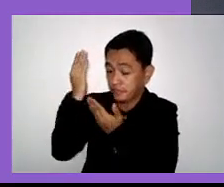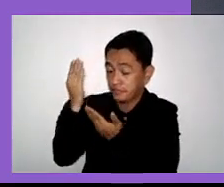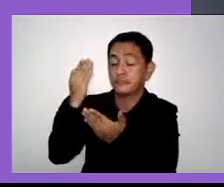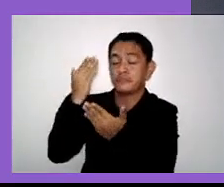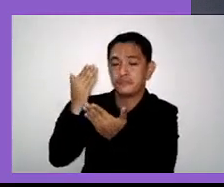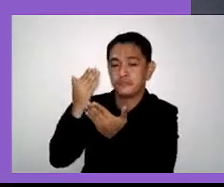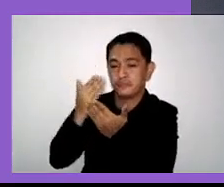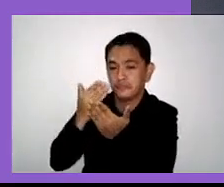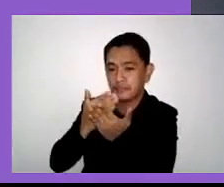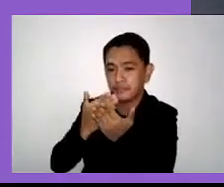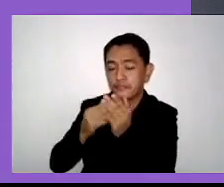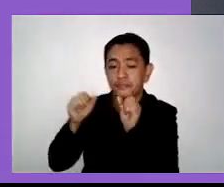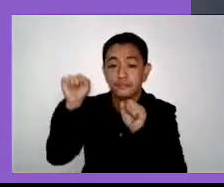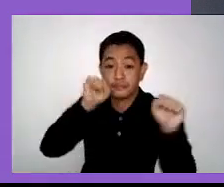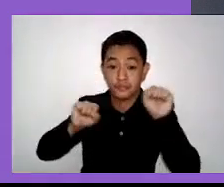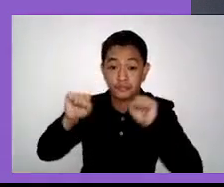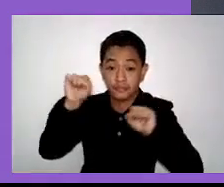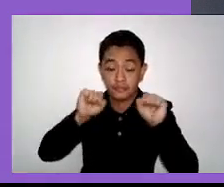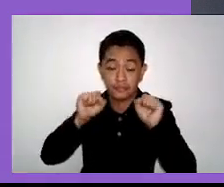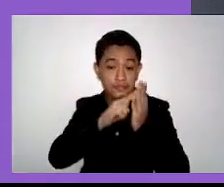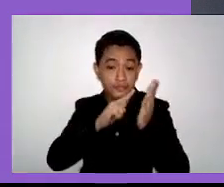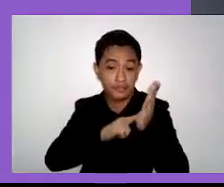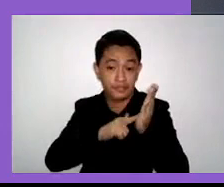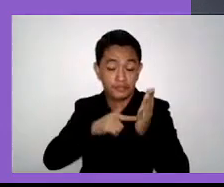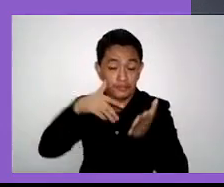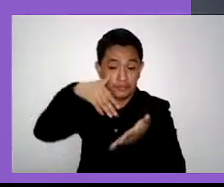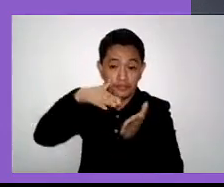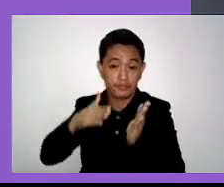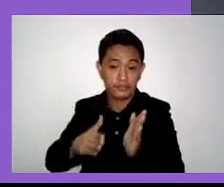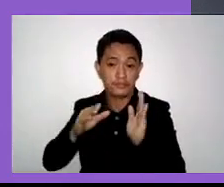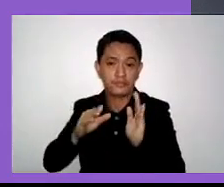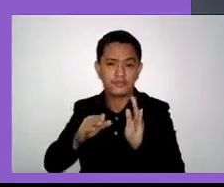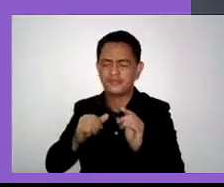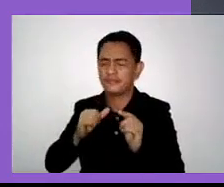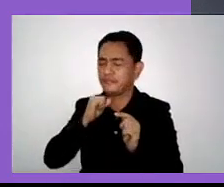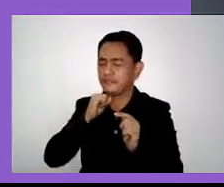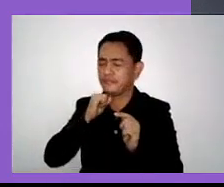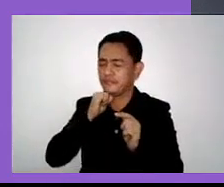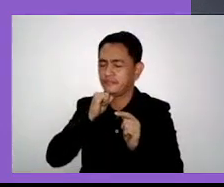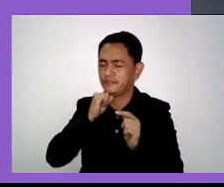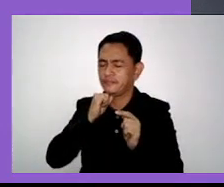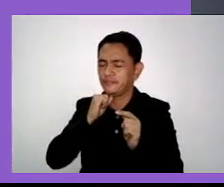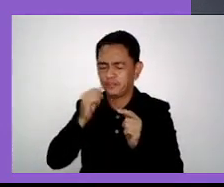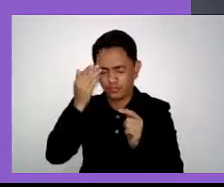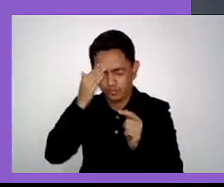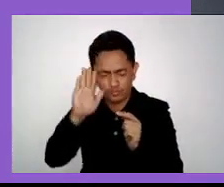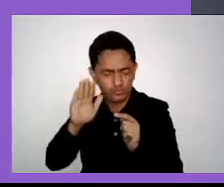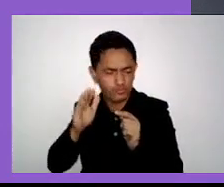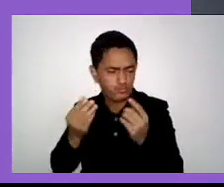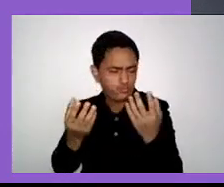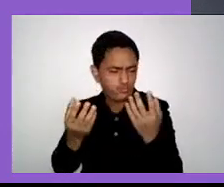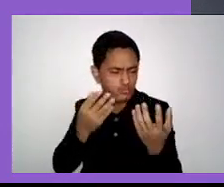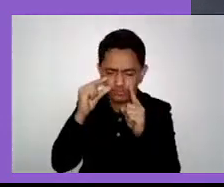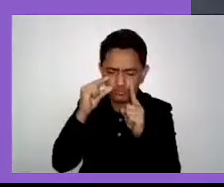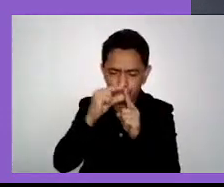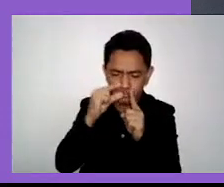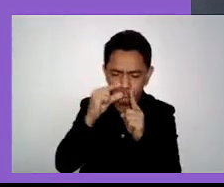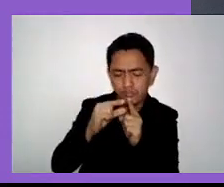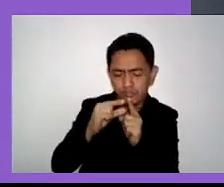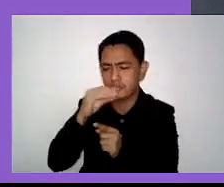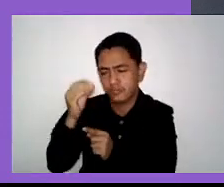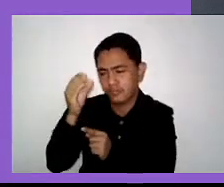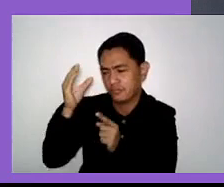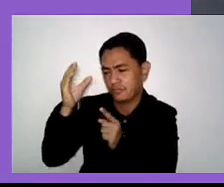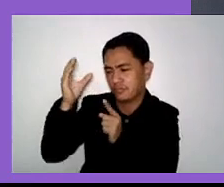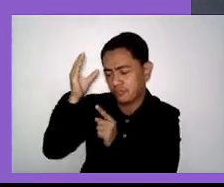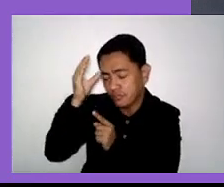lesson, the student was inconsistent in differentiating among the terms and concepts, which impeded the